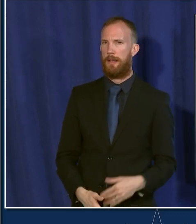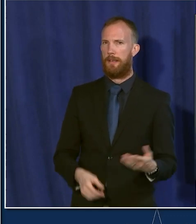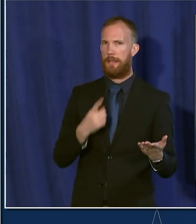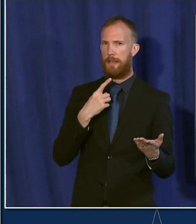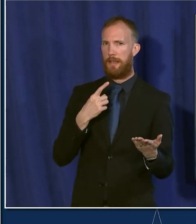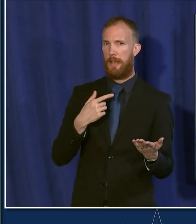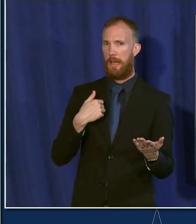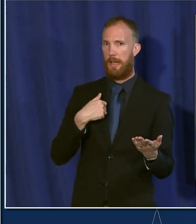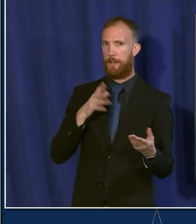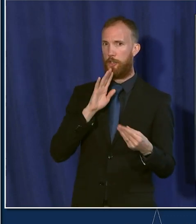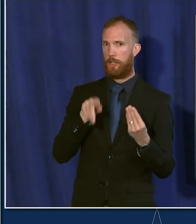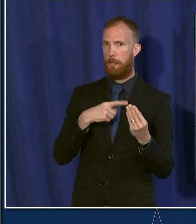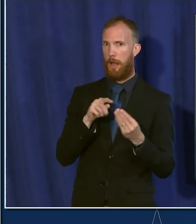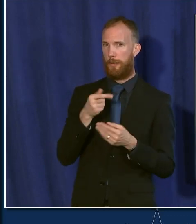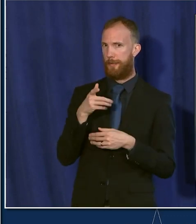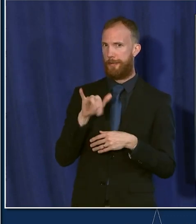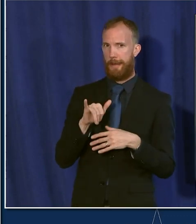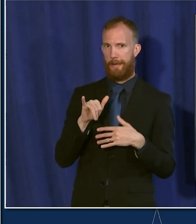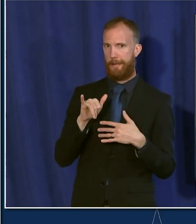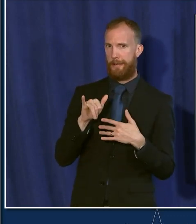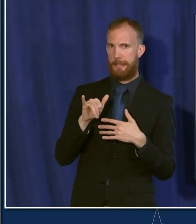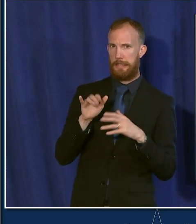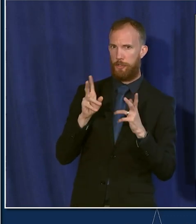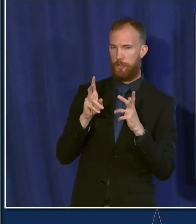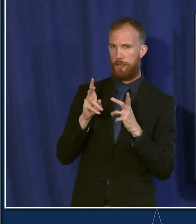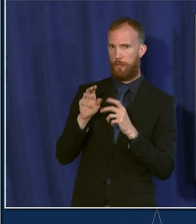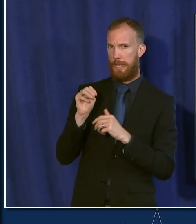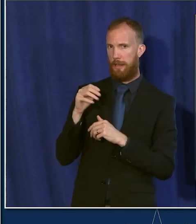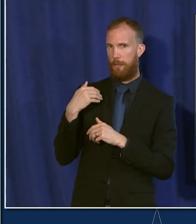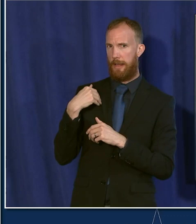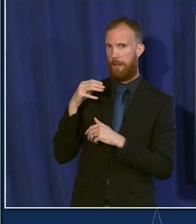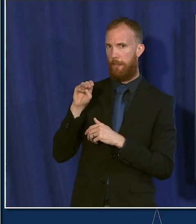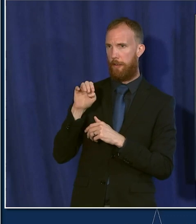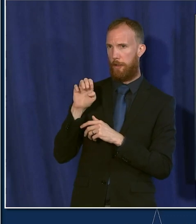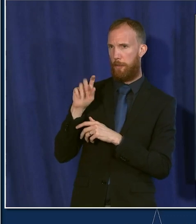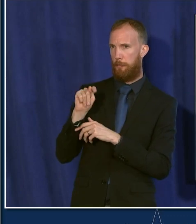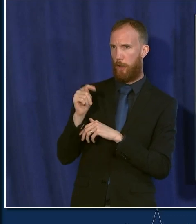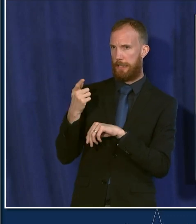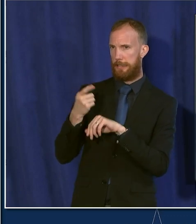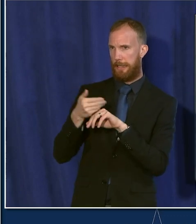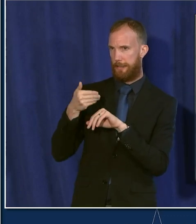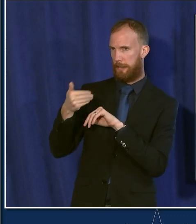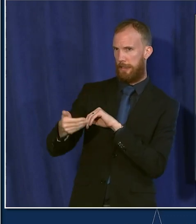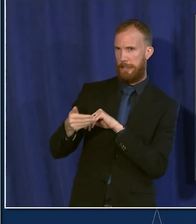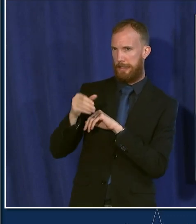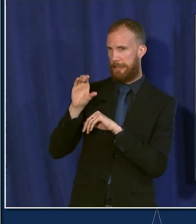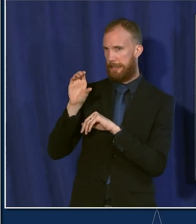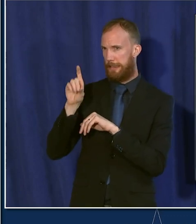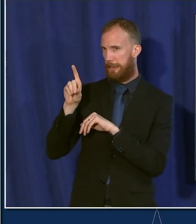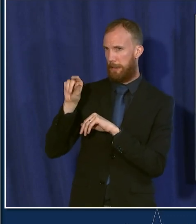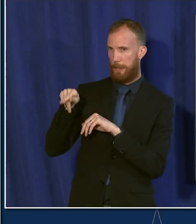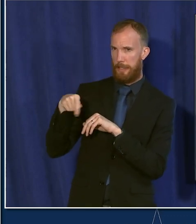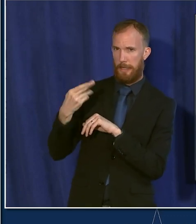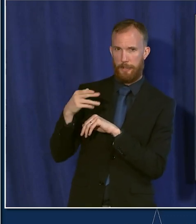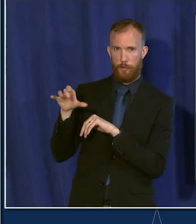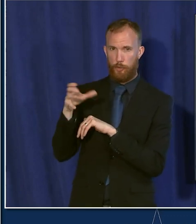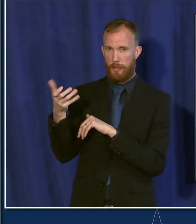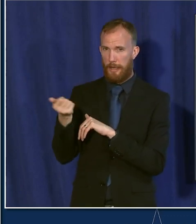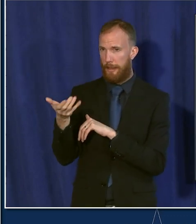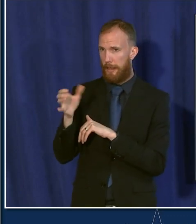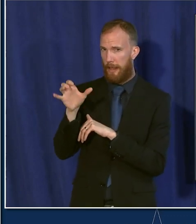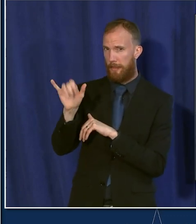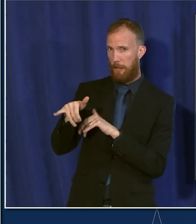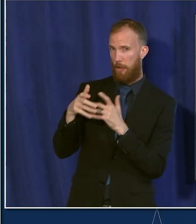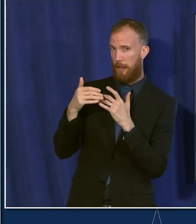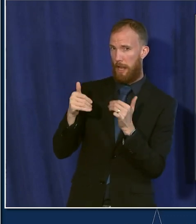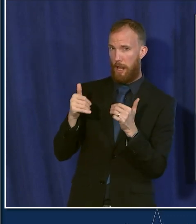mean, we're going to be on market days after this weekend. Is CDPH doing anything particularly to get ready for that, given the fact that rates are increasing and will surely